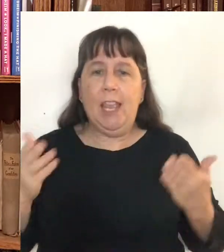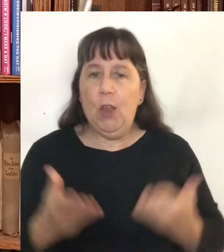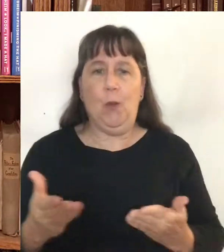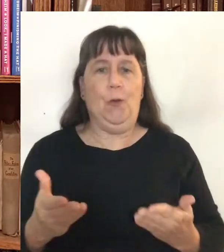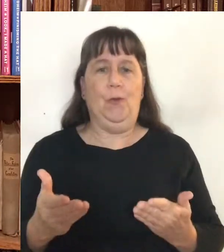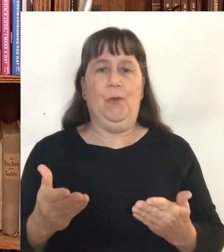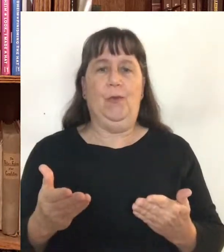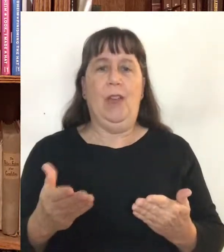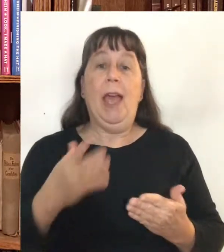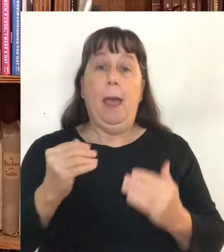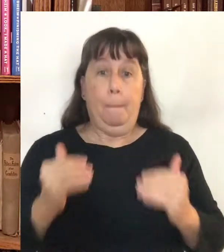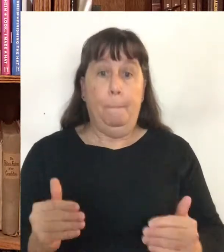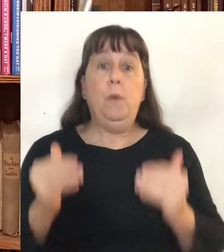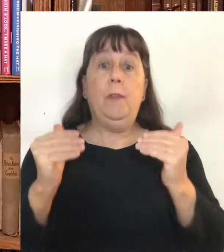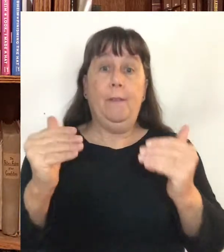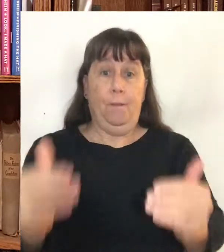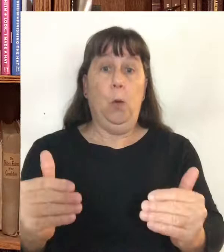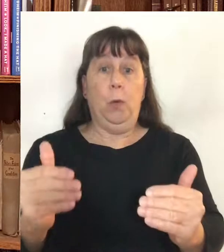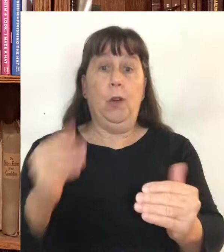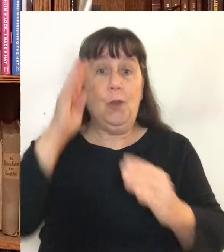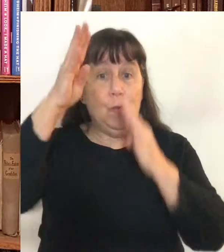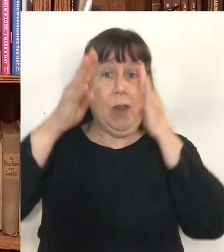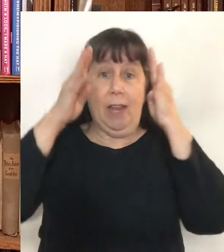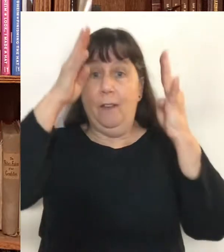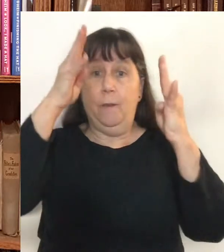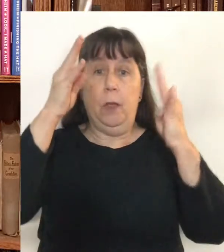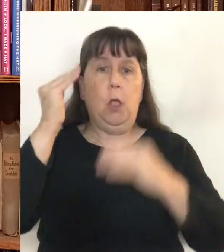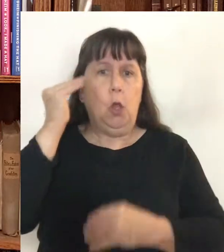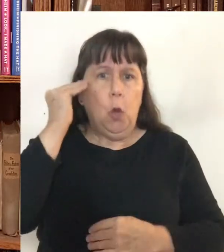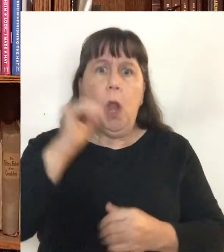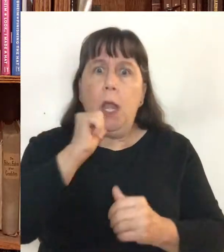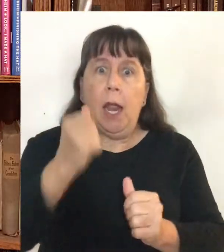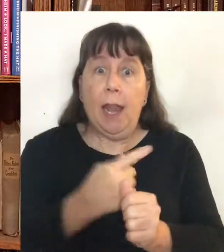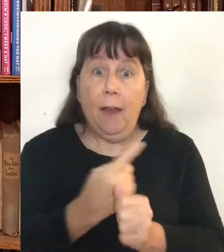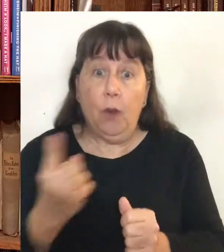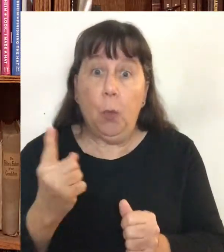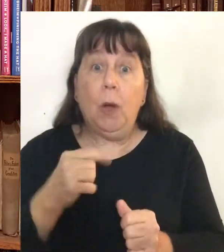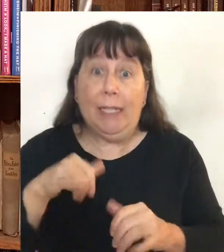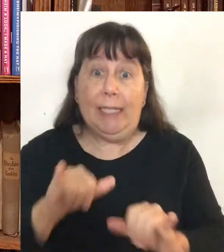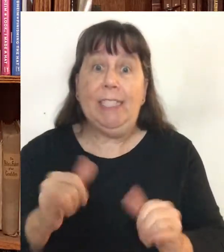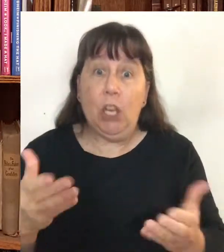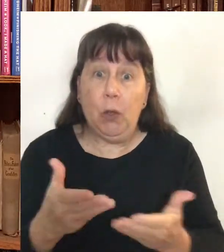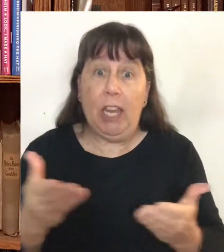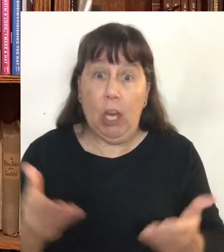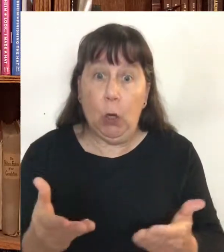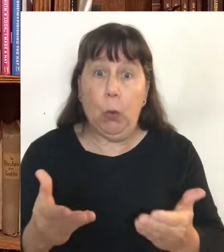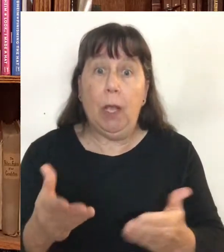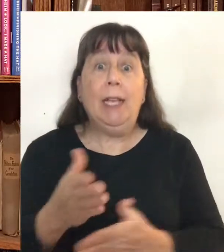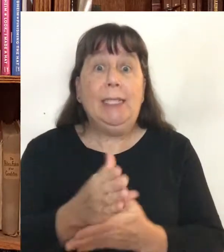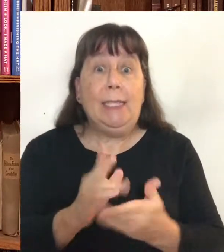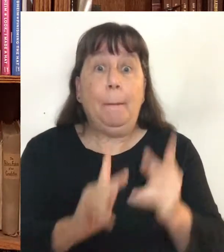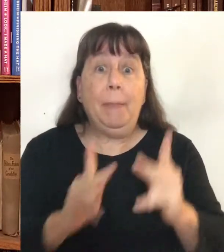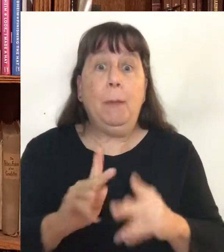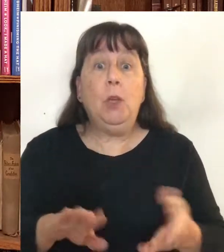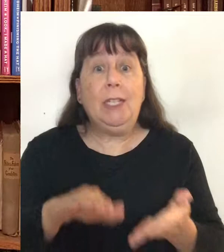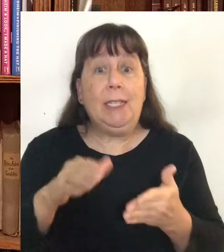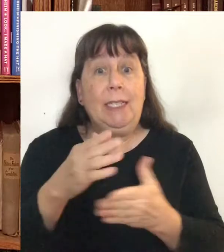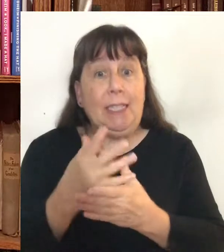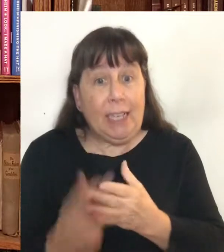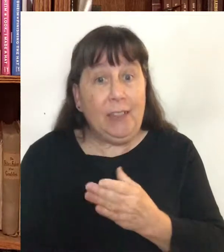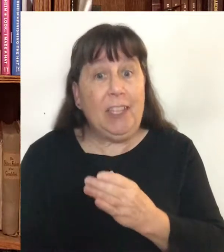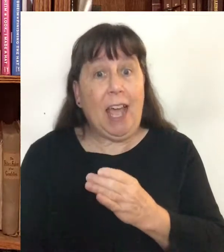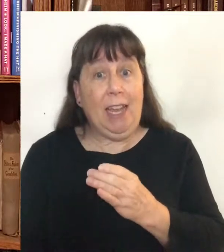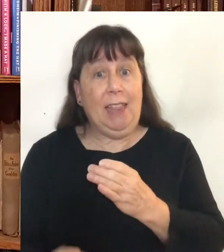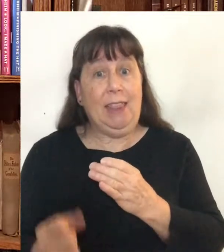of being here and moving forward creatively. You know, not everybody is still here. Some people left